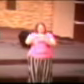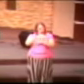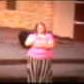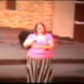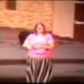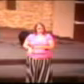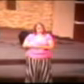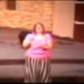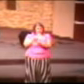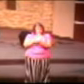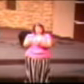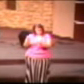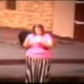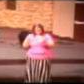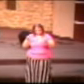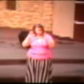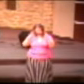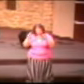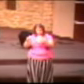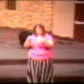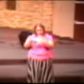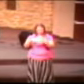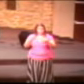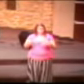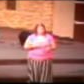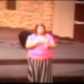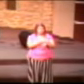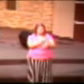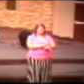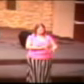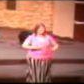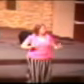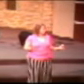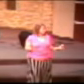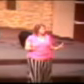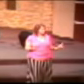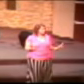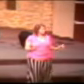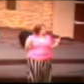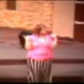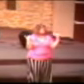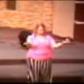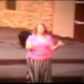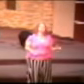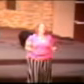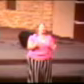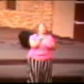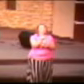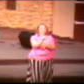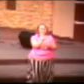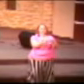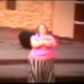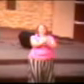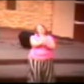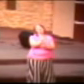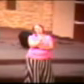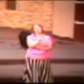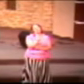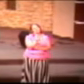That's who we seek to be here at the Highland Oaks Church. Are you ready? Let's go. Acts chapter 2.